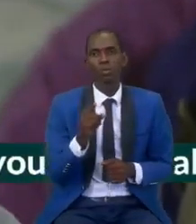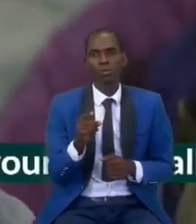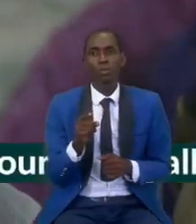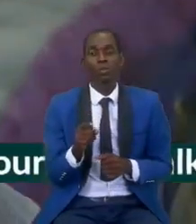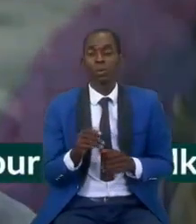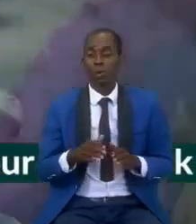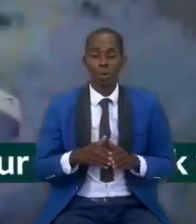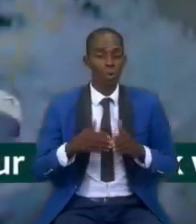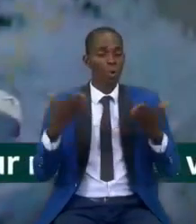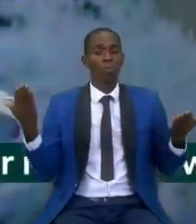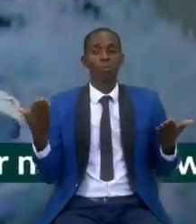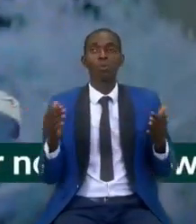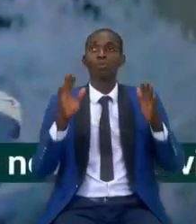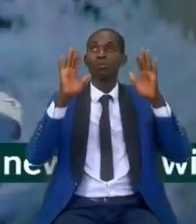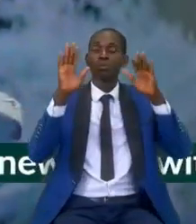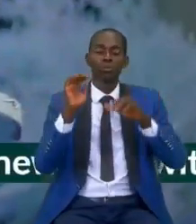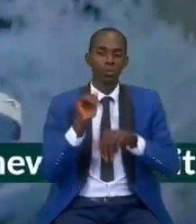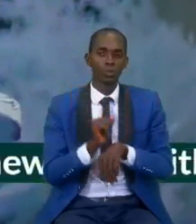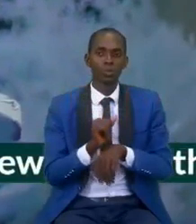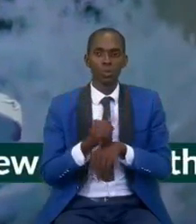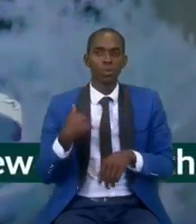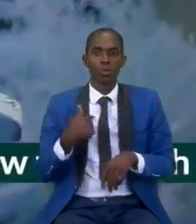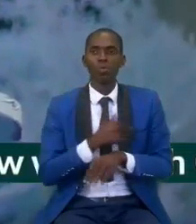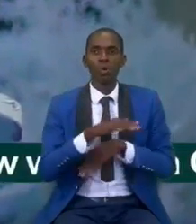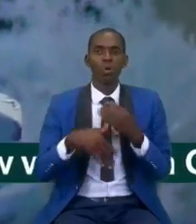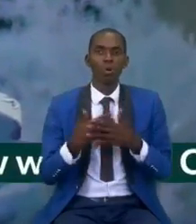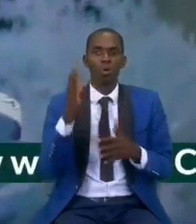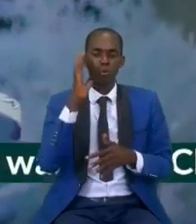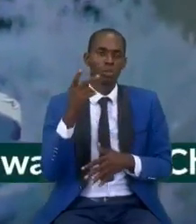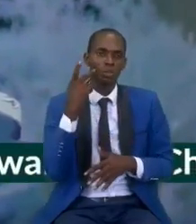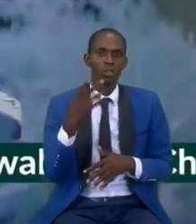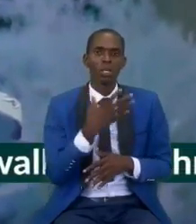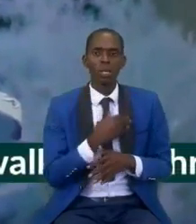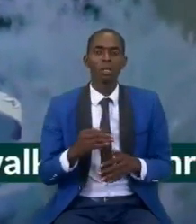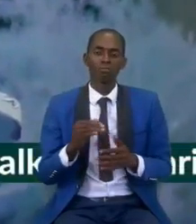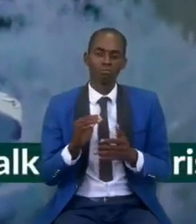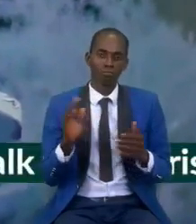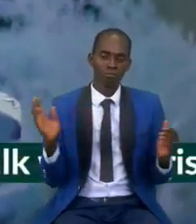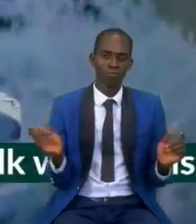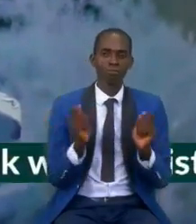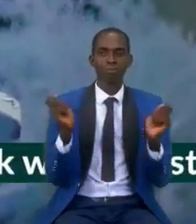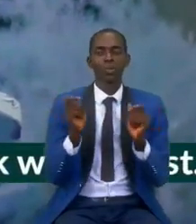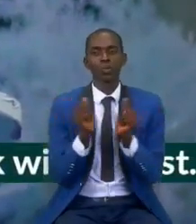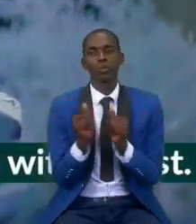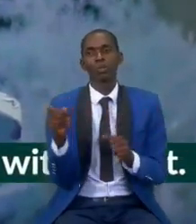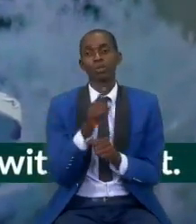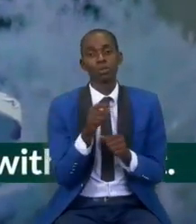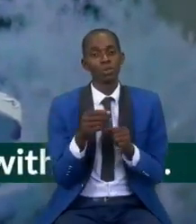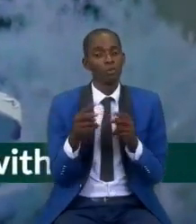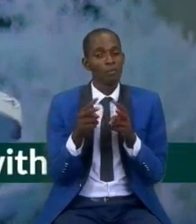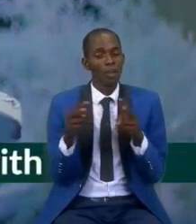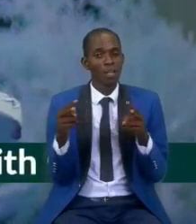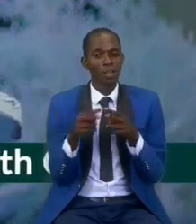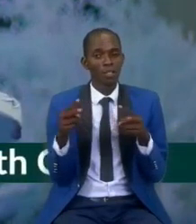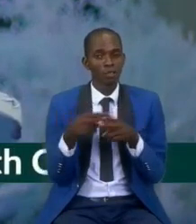you. Get ready. Very soon, the power of God will touch you. I can see many of you